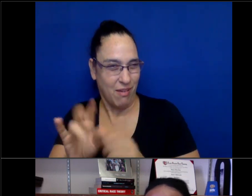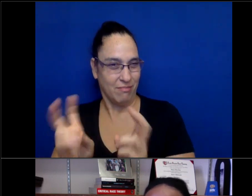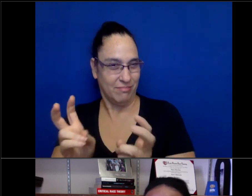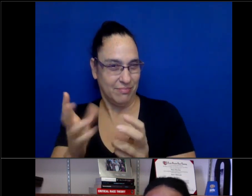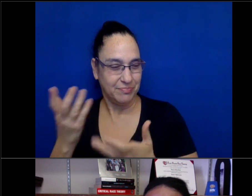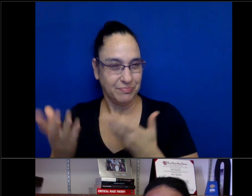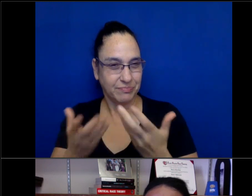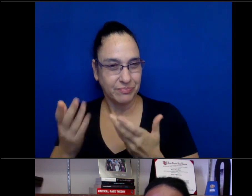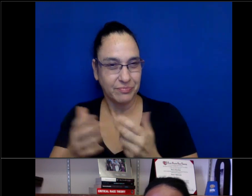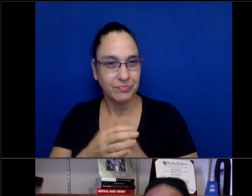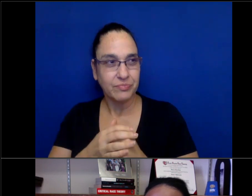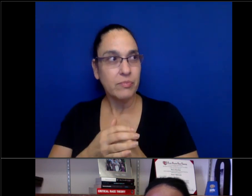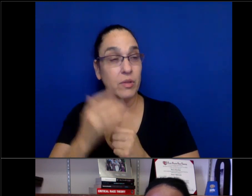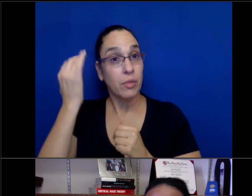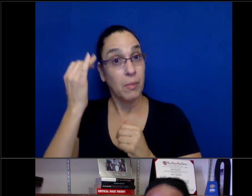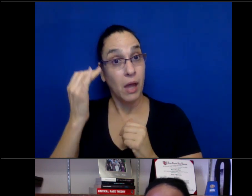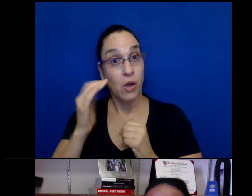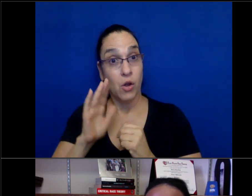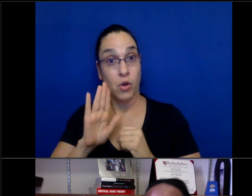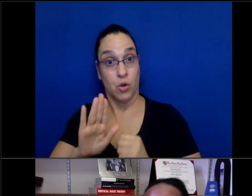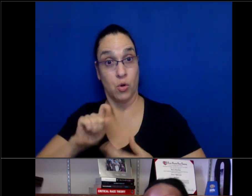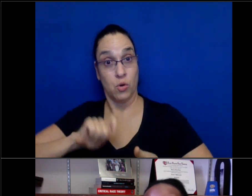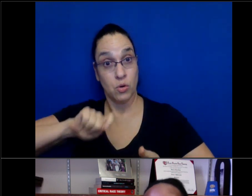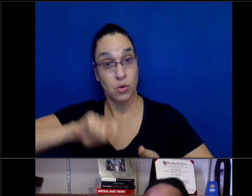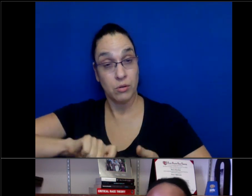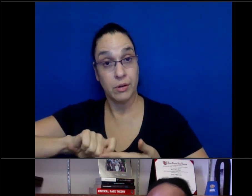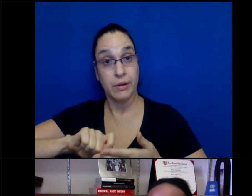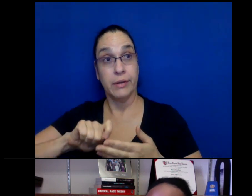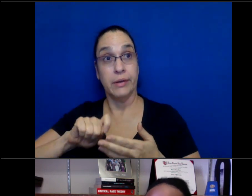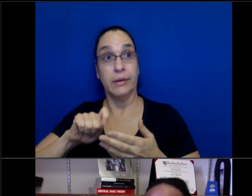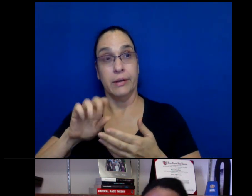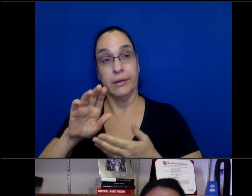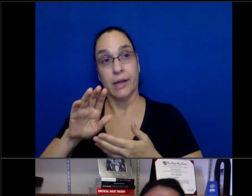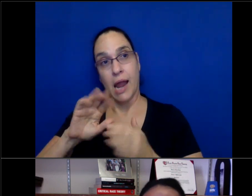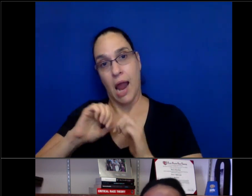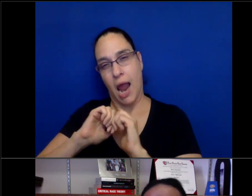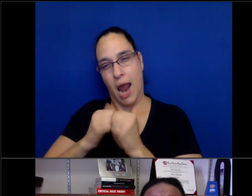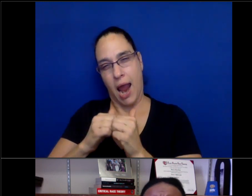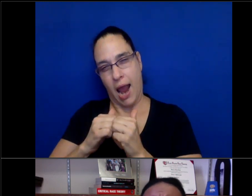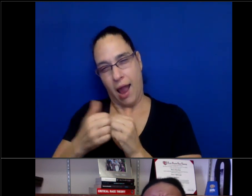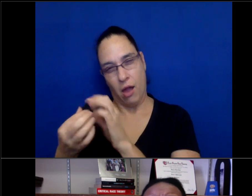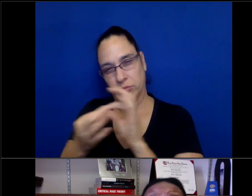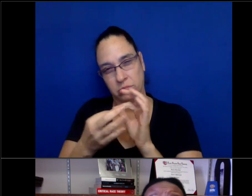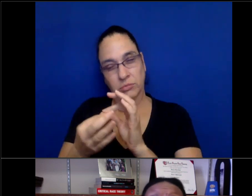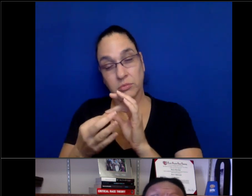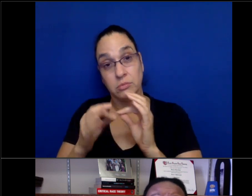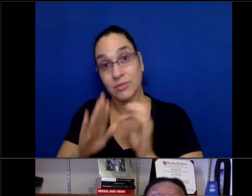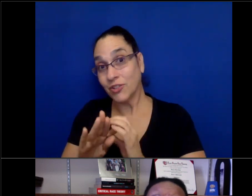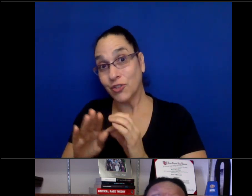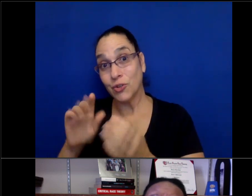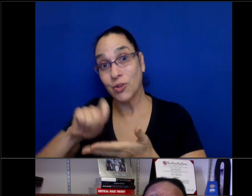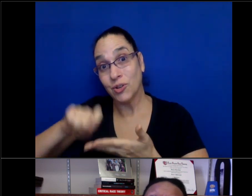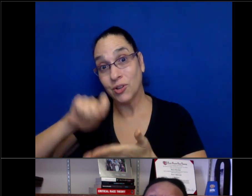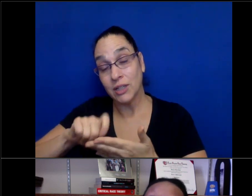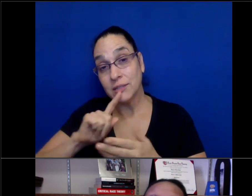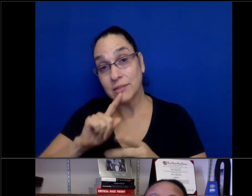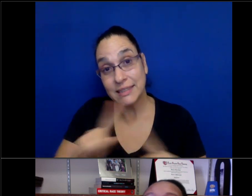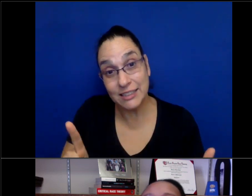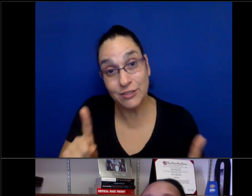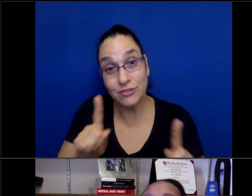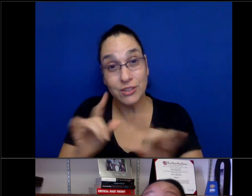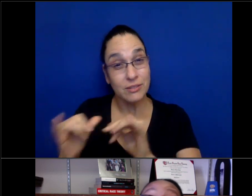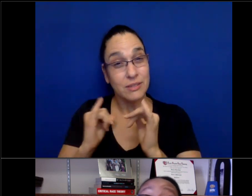how your work is positioned in relation to it. Is it different? Is it similar? Because sometimes, I